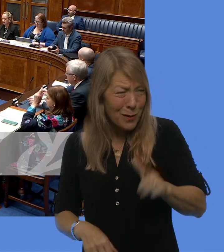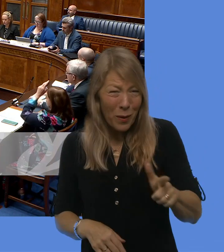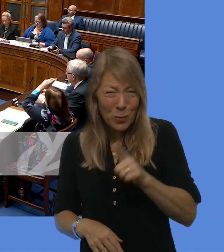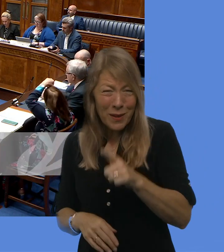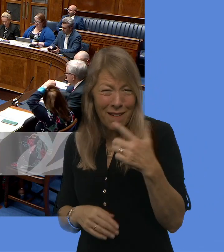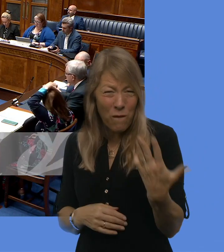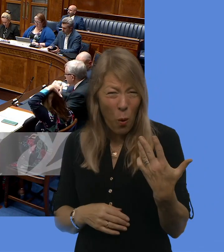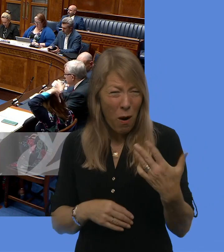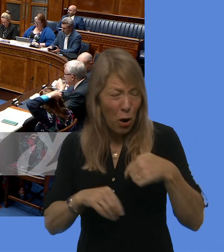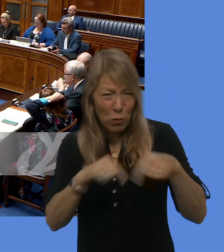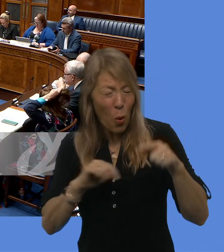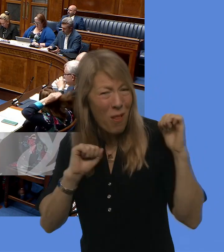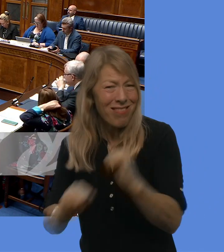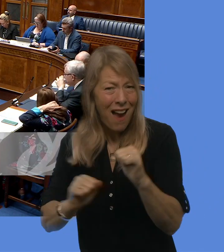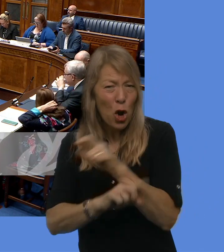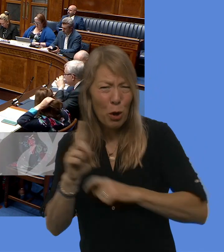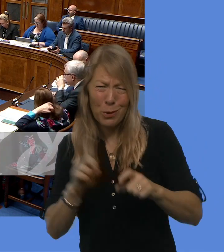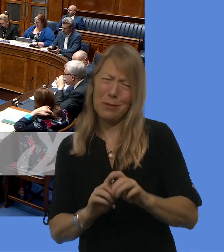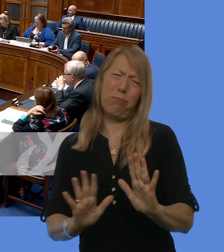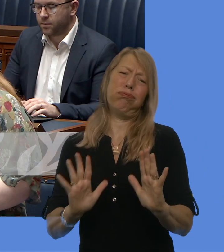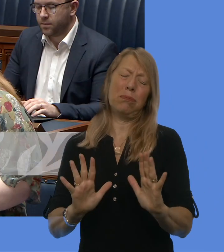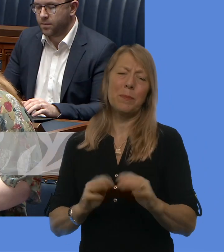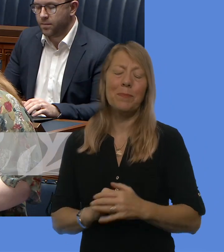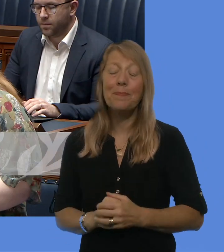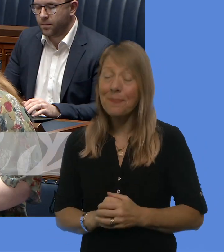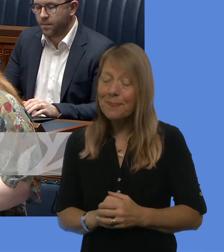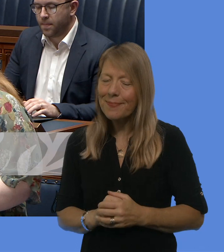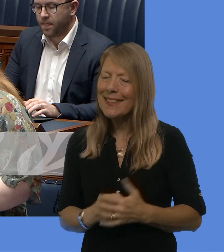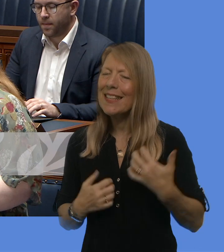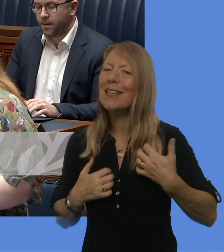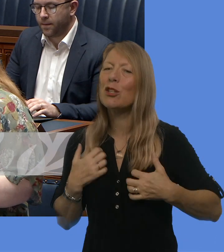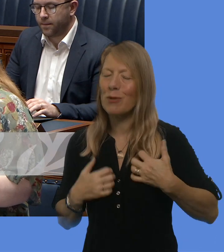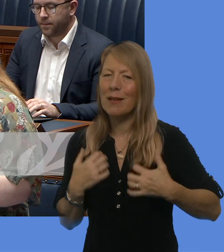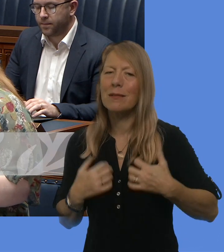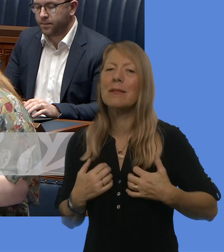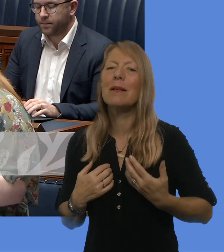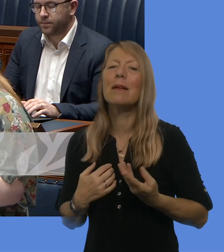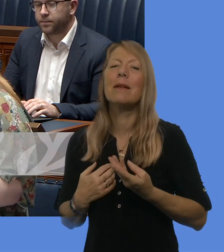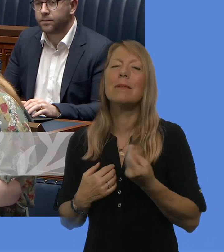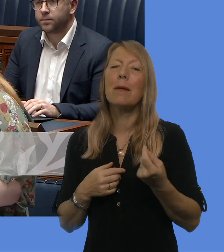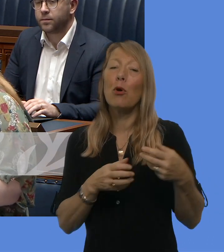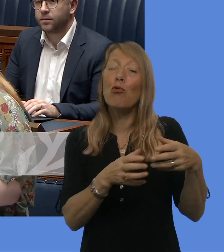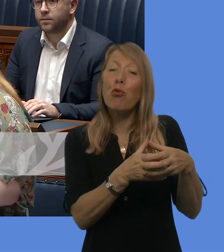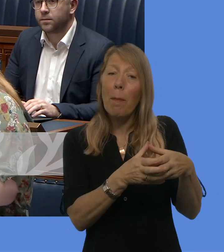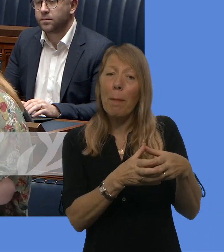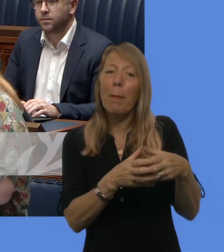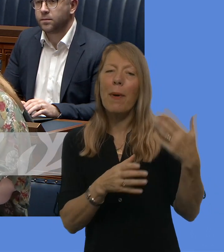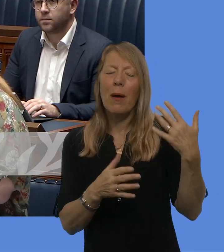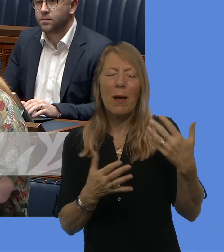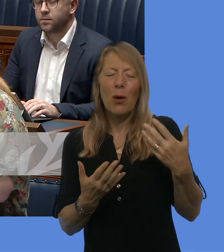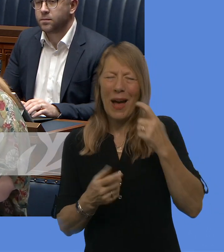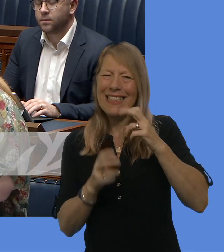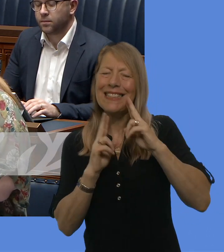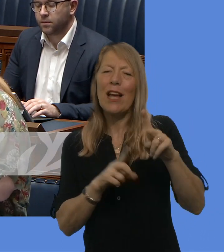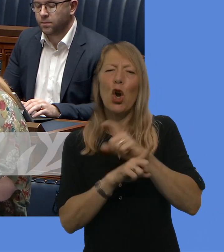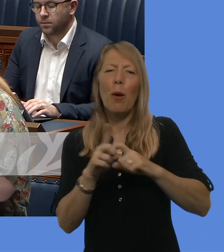thing that most of us can see is that many groups have very successfully transitioned with no government support. They've now transitioned fully into organised crime gangs. So